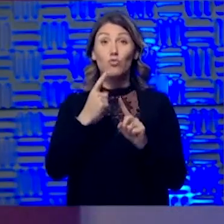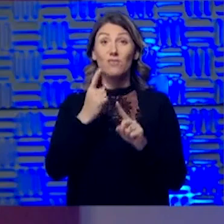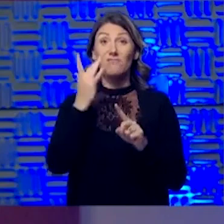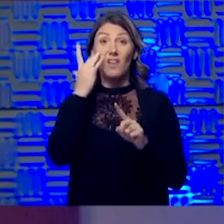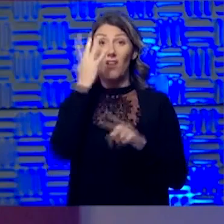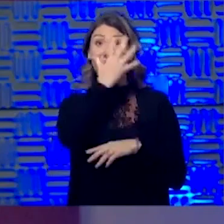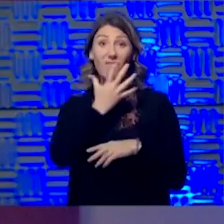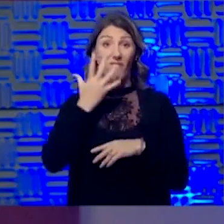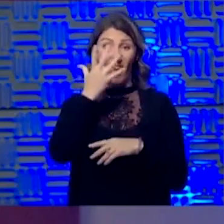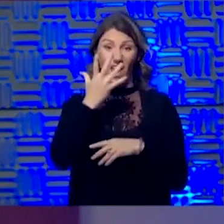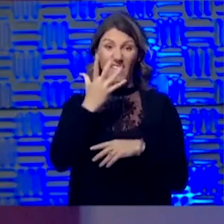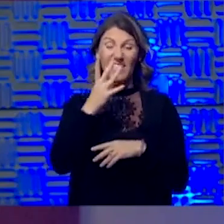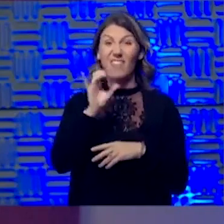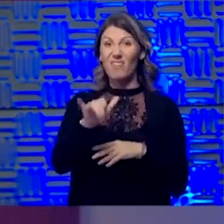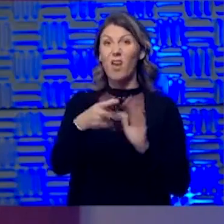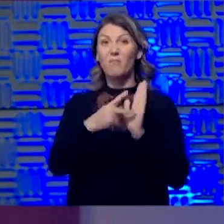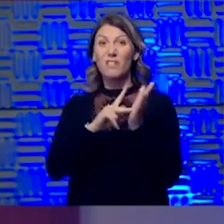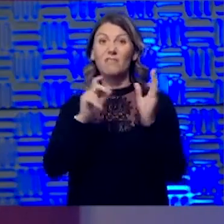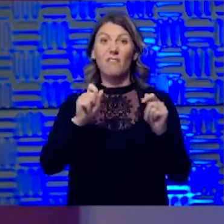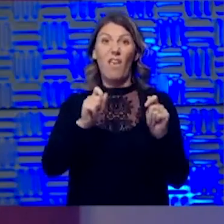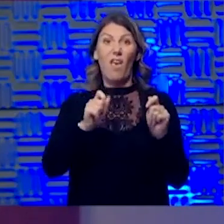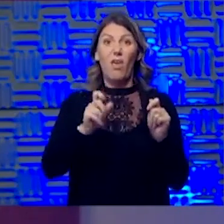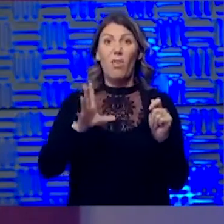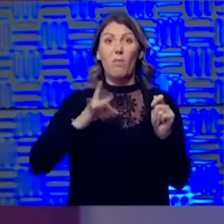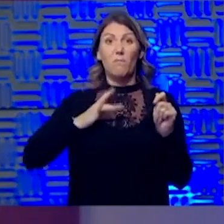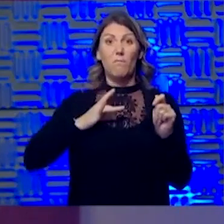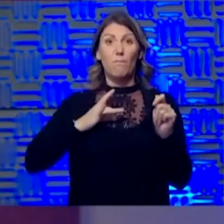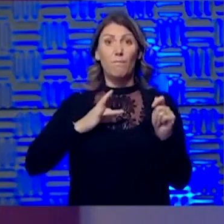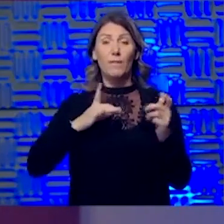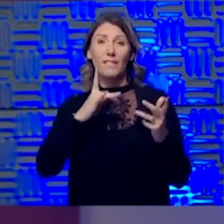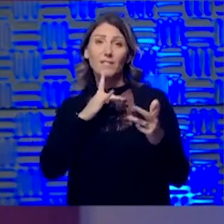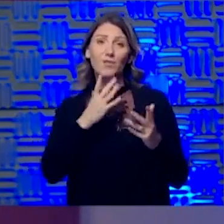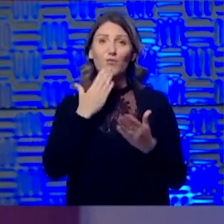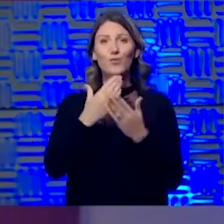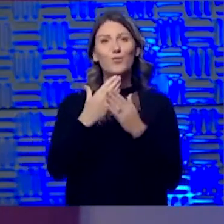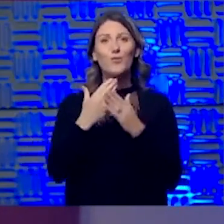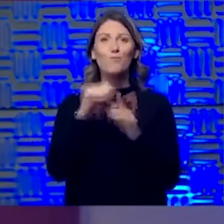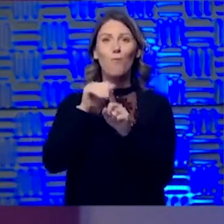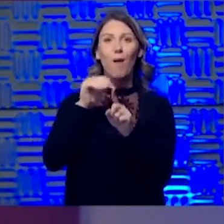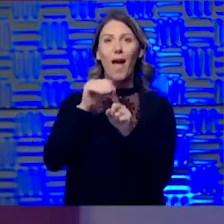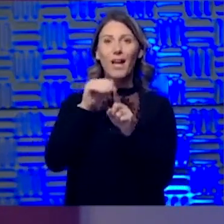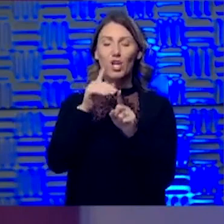I think the mask also provides a great reminder not to touch your mucous membranes.